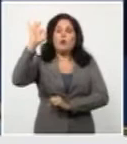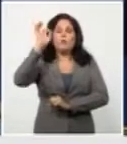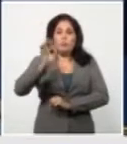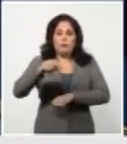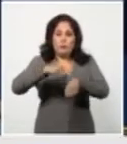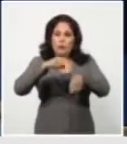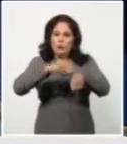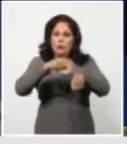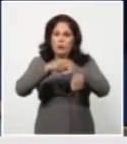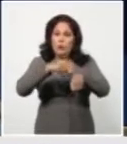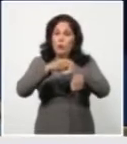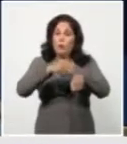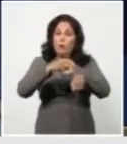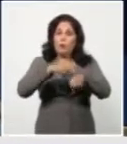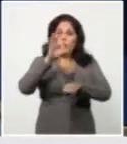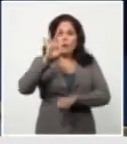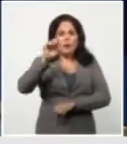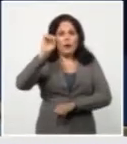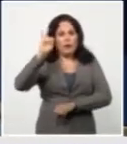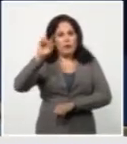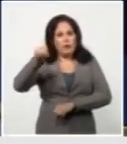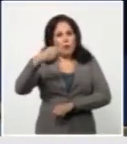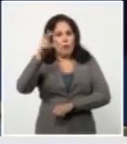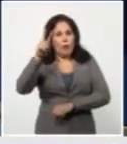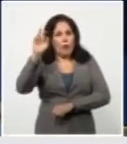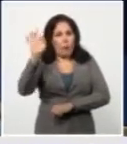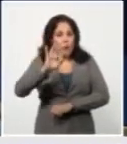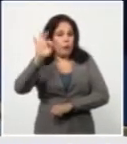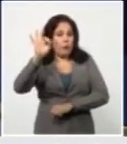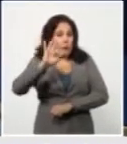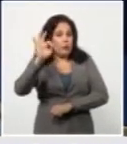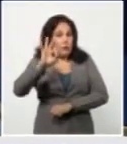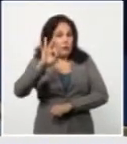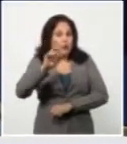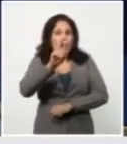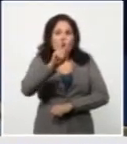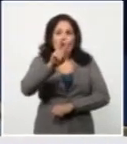satisfactory and favorable evolution.